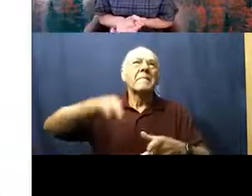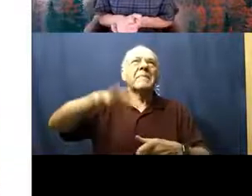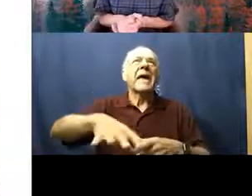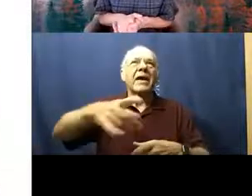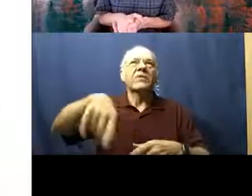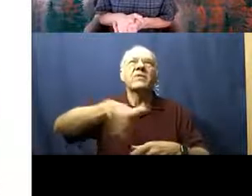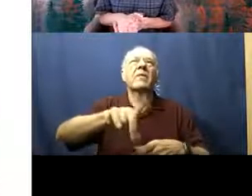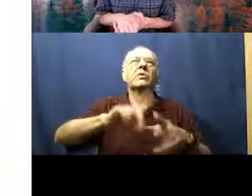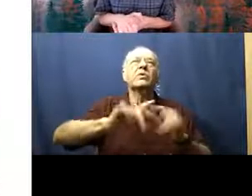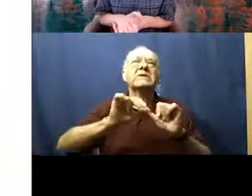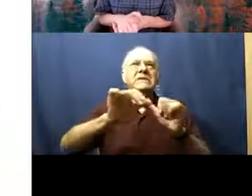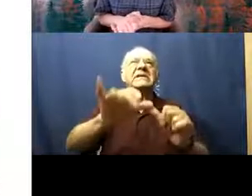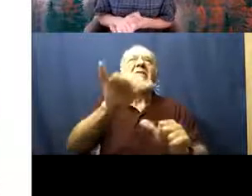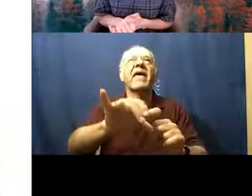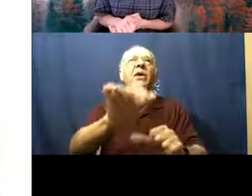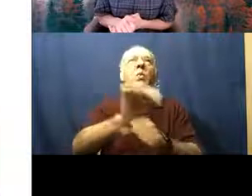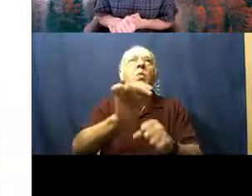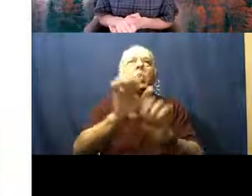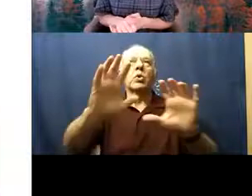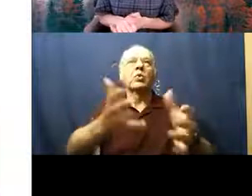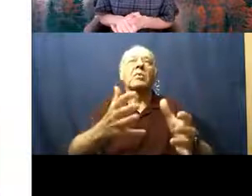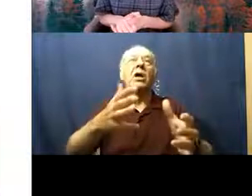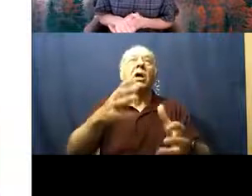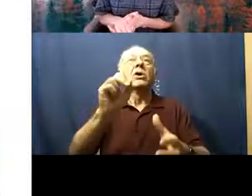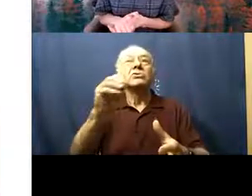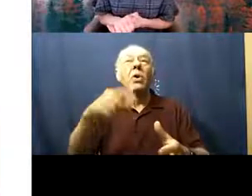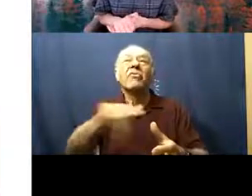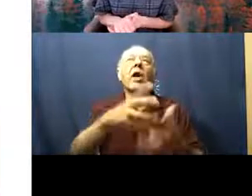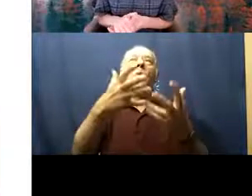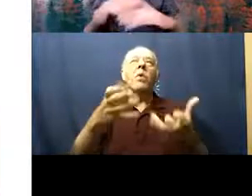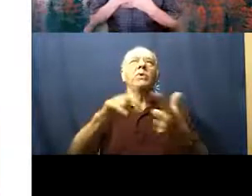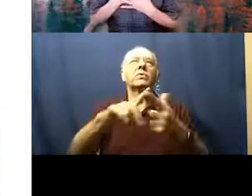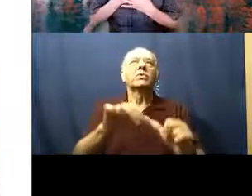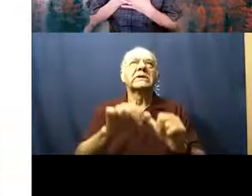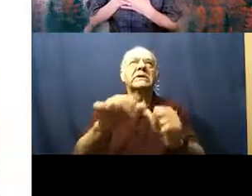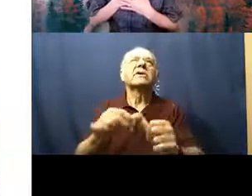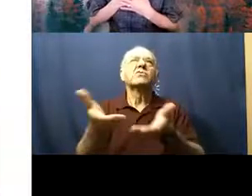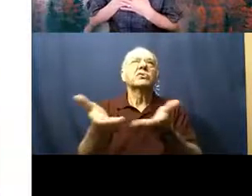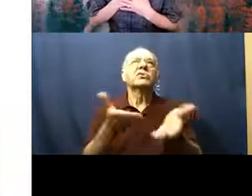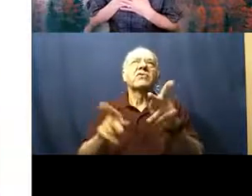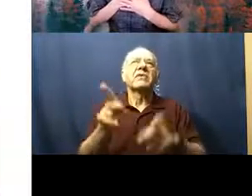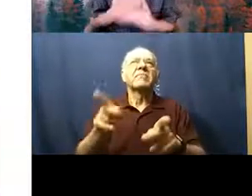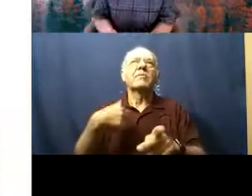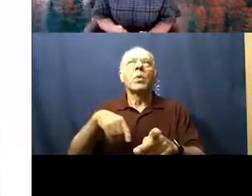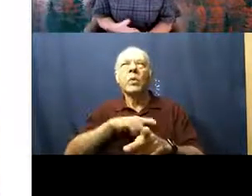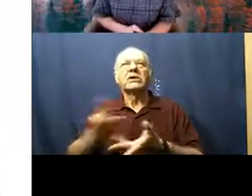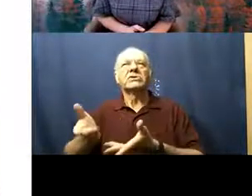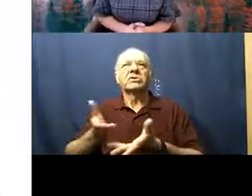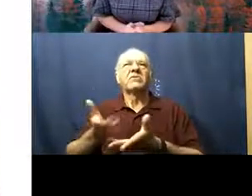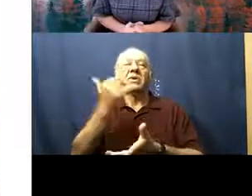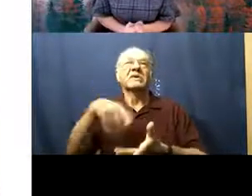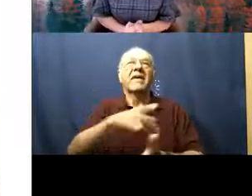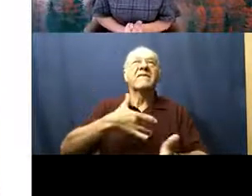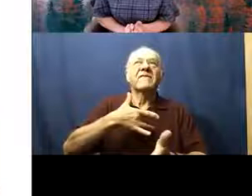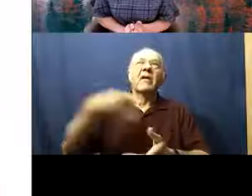to sustain the workforce so that they want to continue serving the people we serve because they feel they're